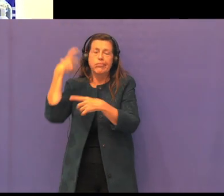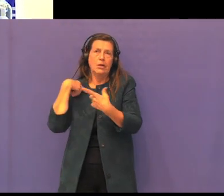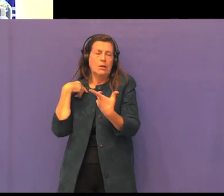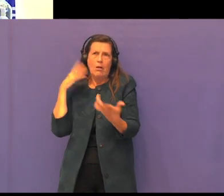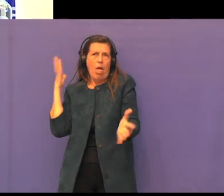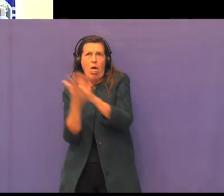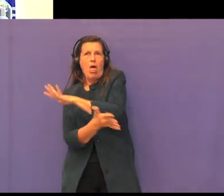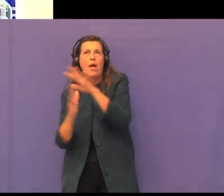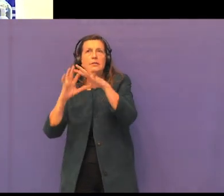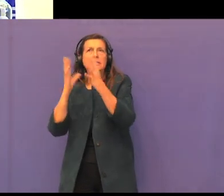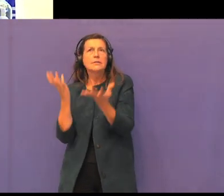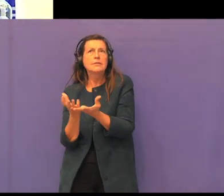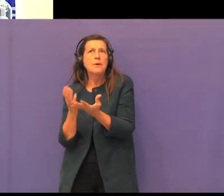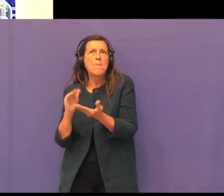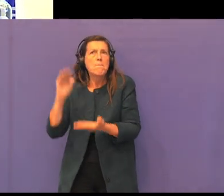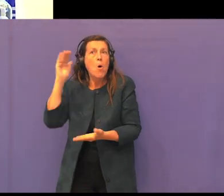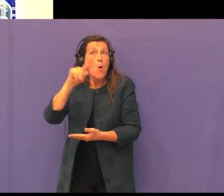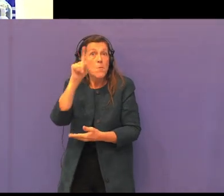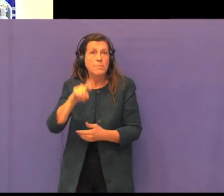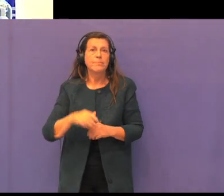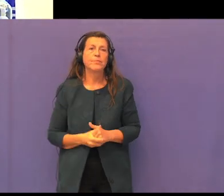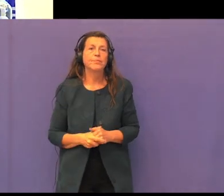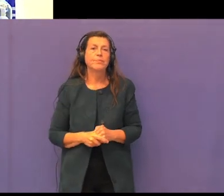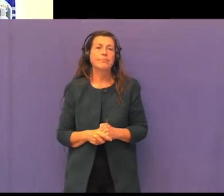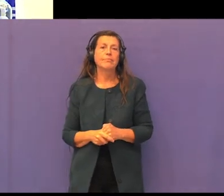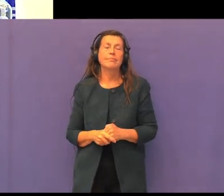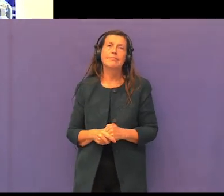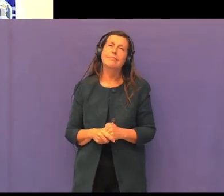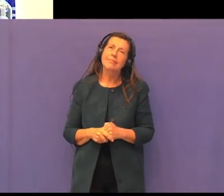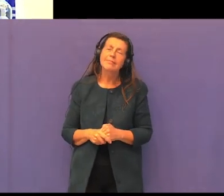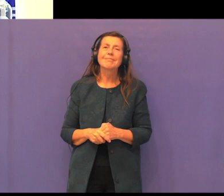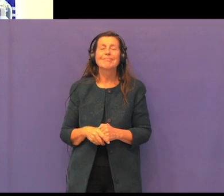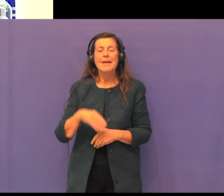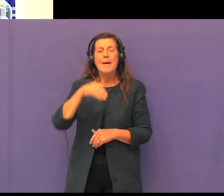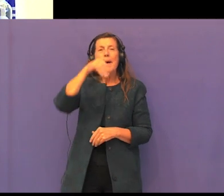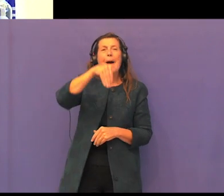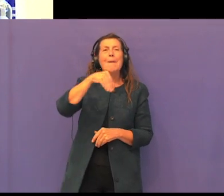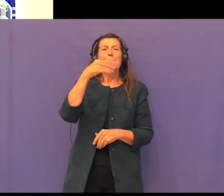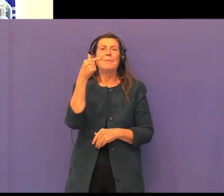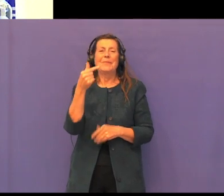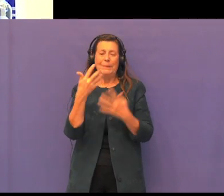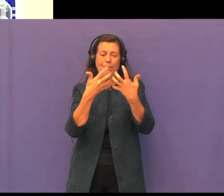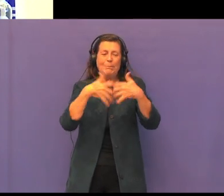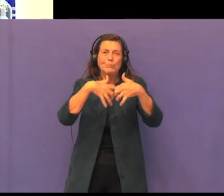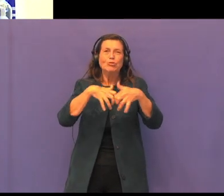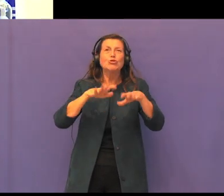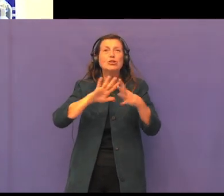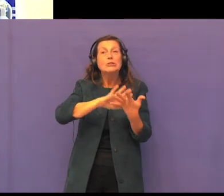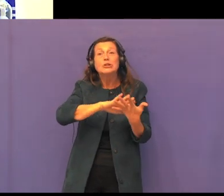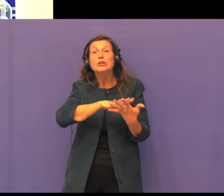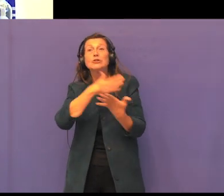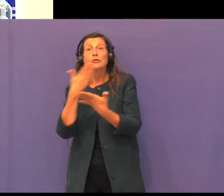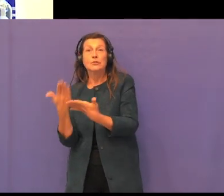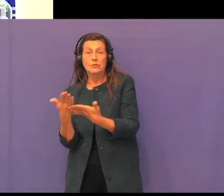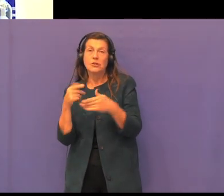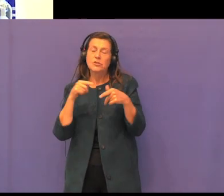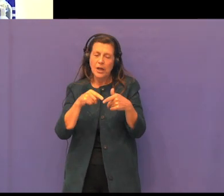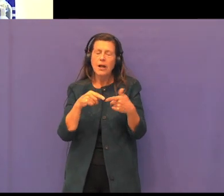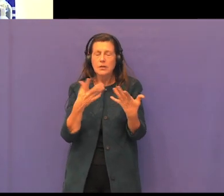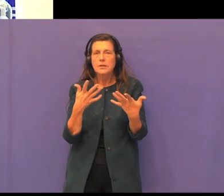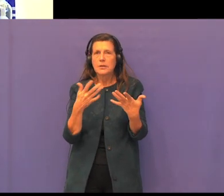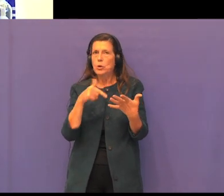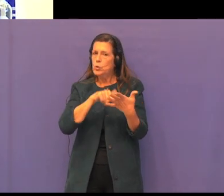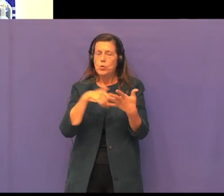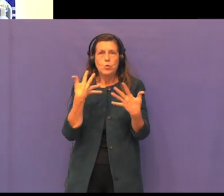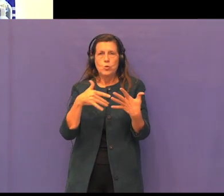and its energy consequences is this is a very deeply divided area. I mean, to what